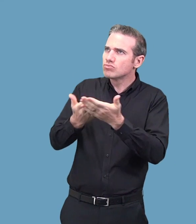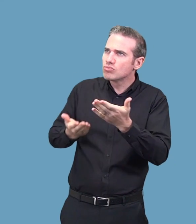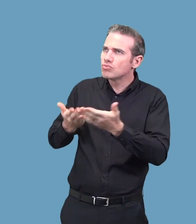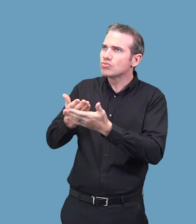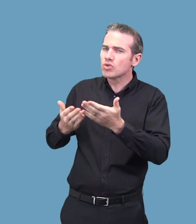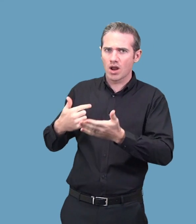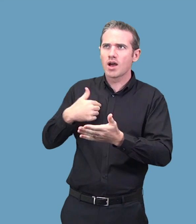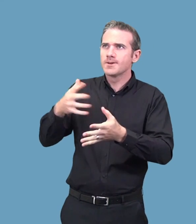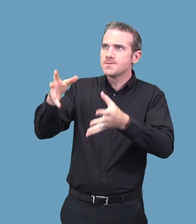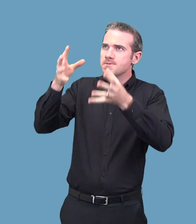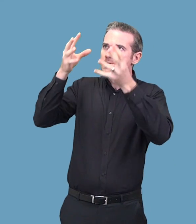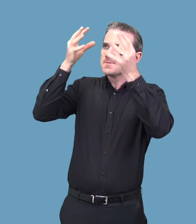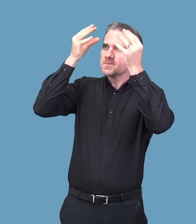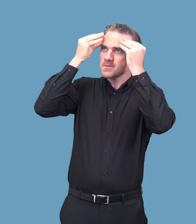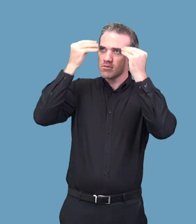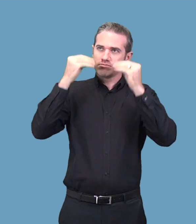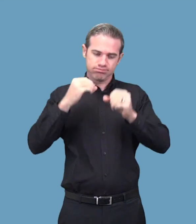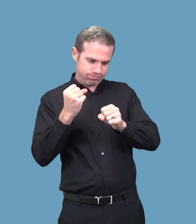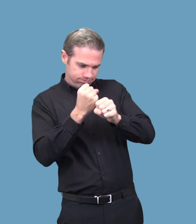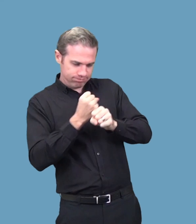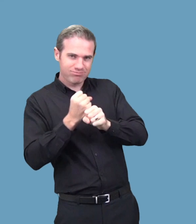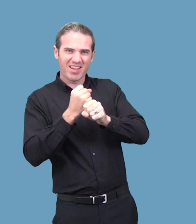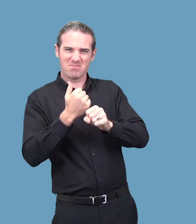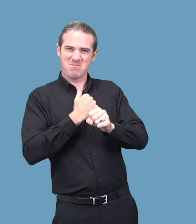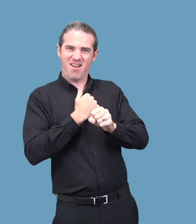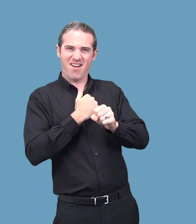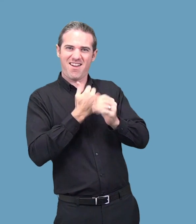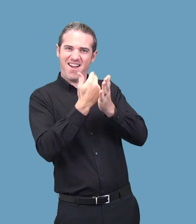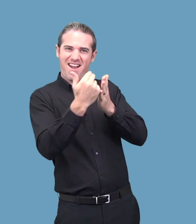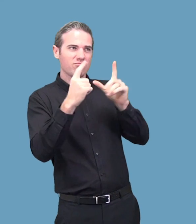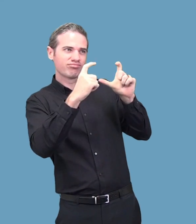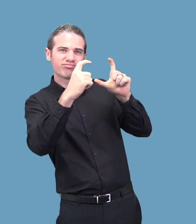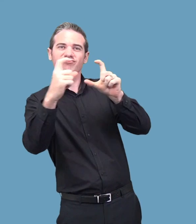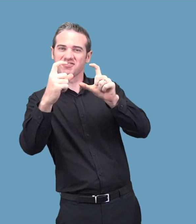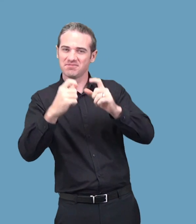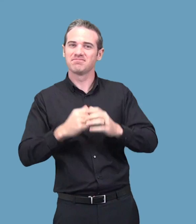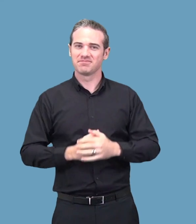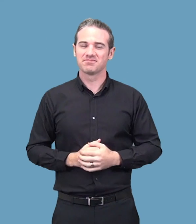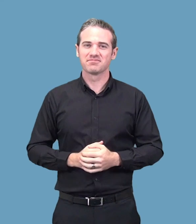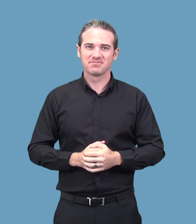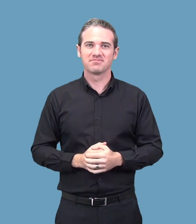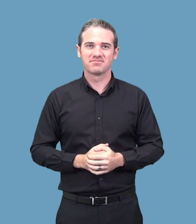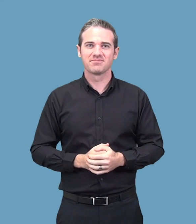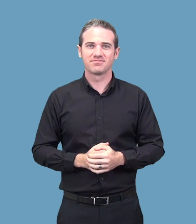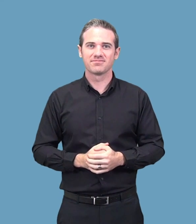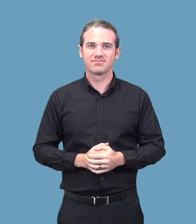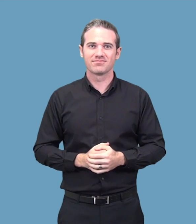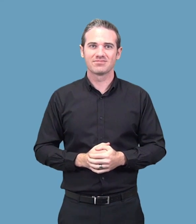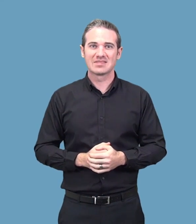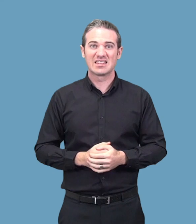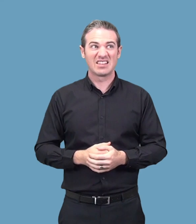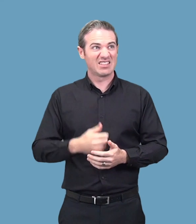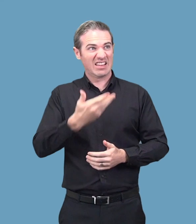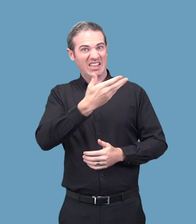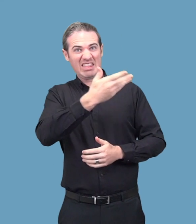me studying my own ancestry and wanting to create something that